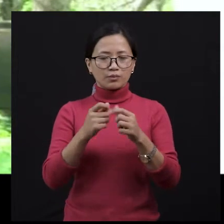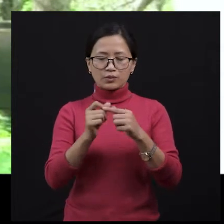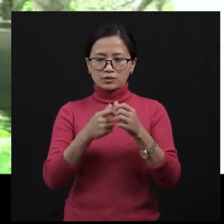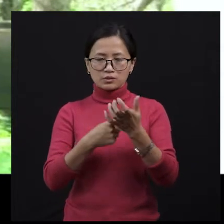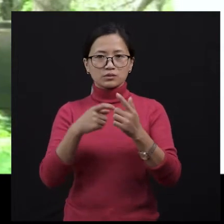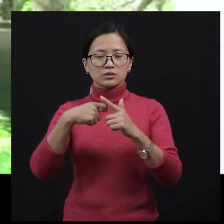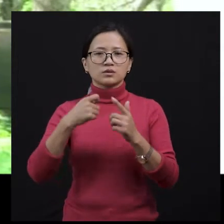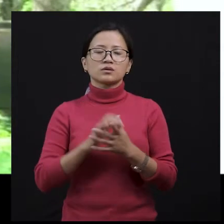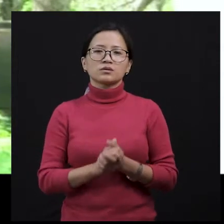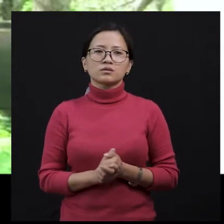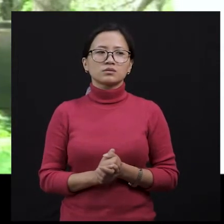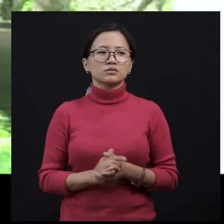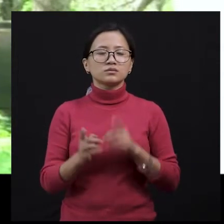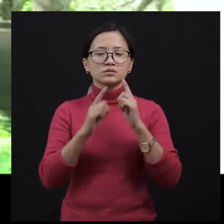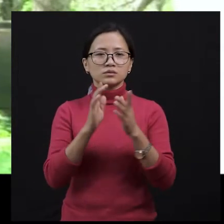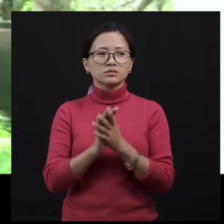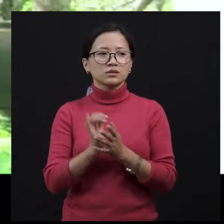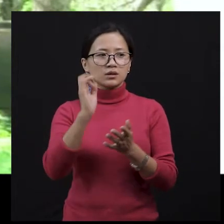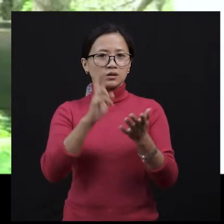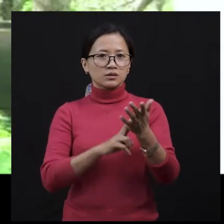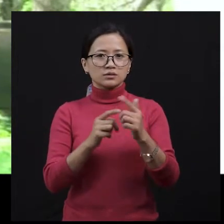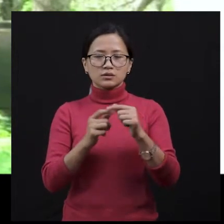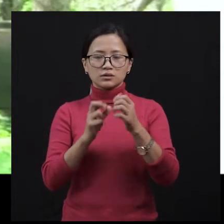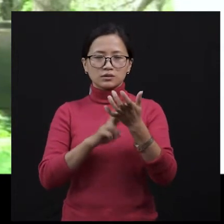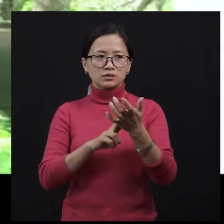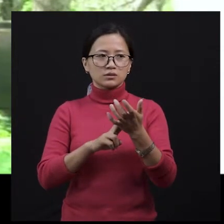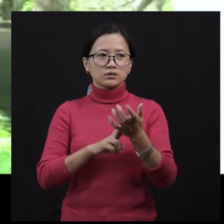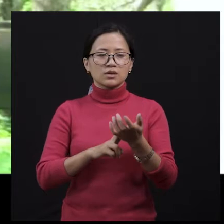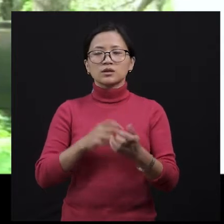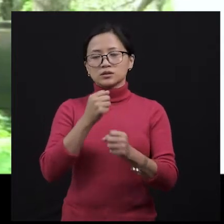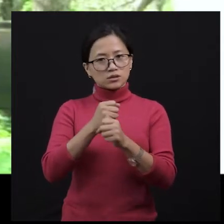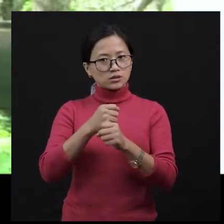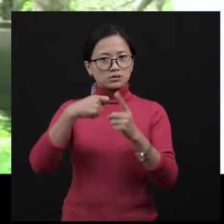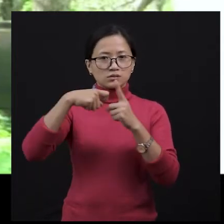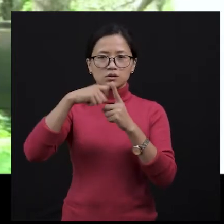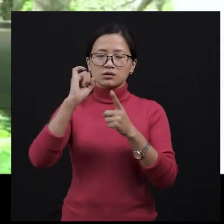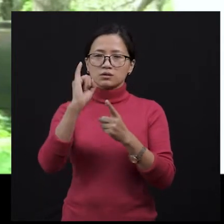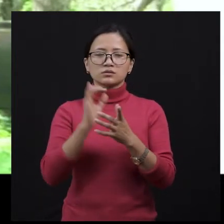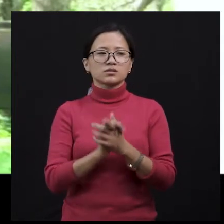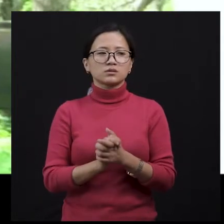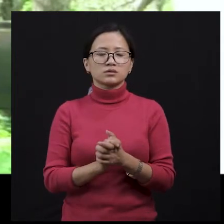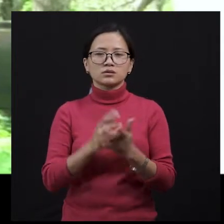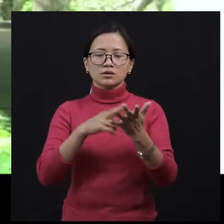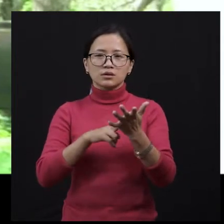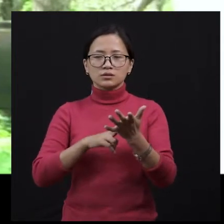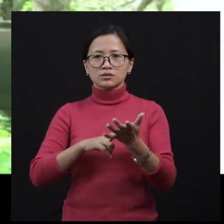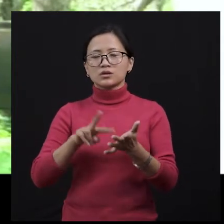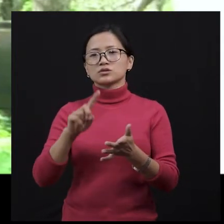discuss, it is in Tanki National Park. And do you know where this national park is